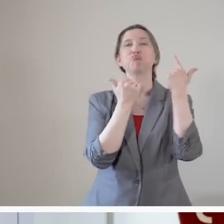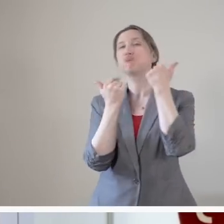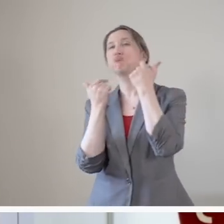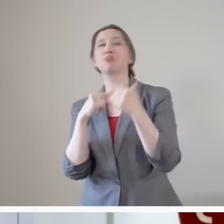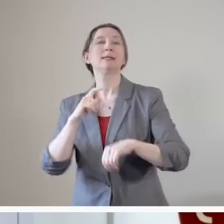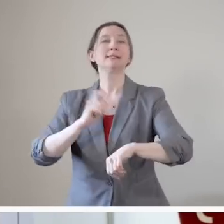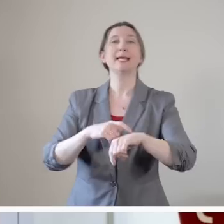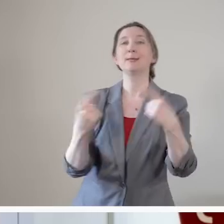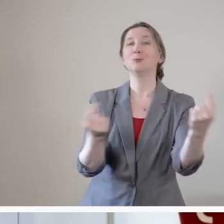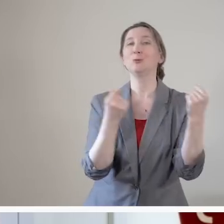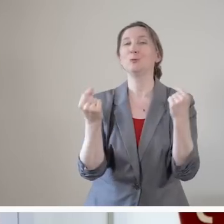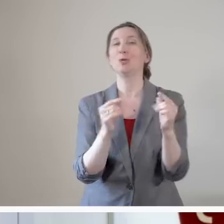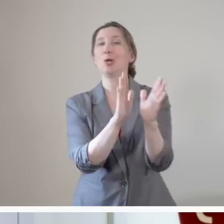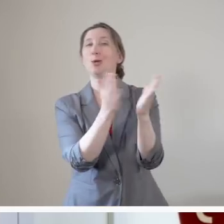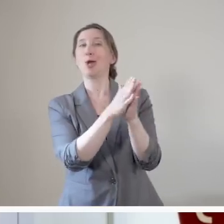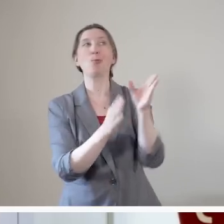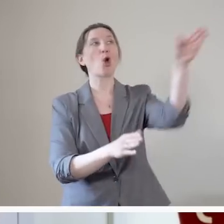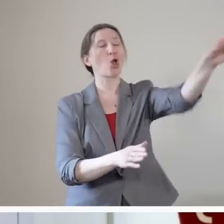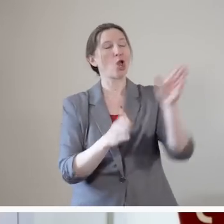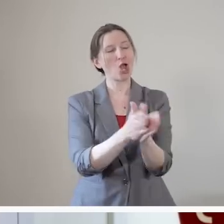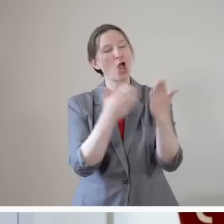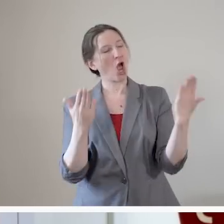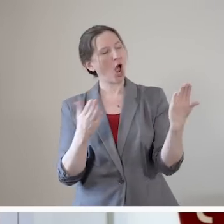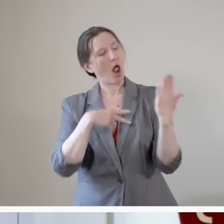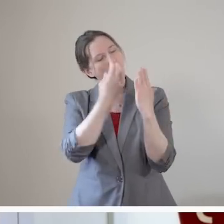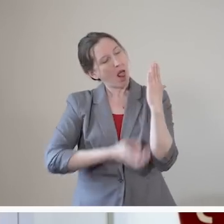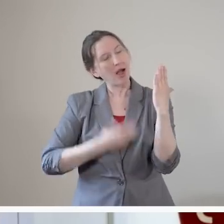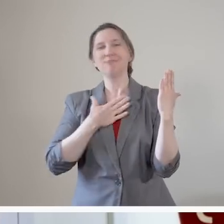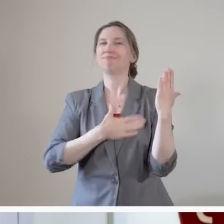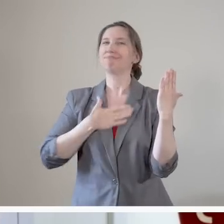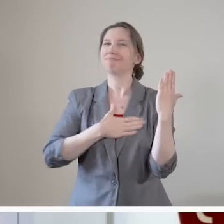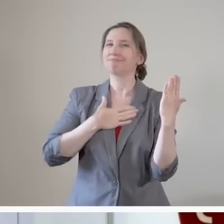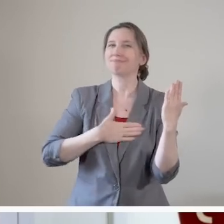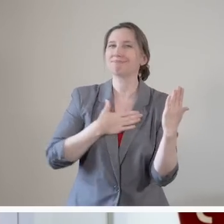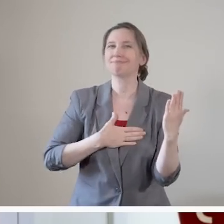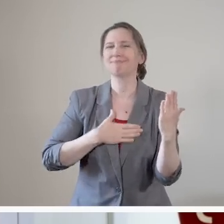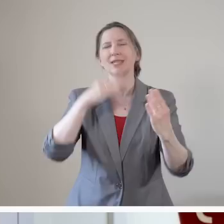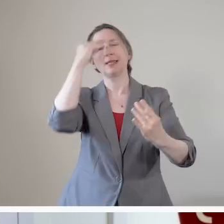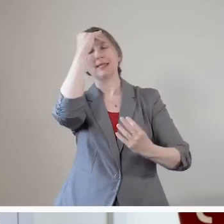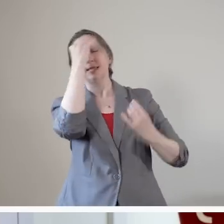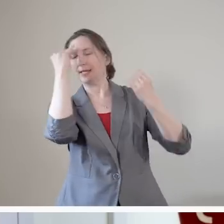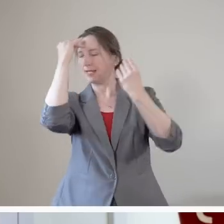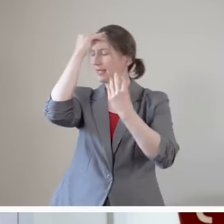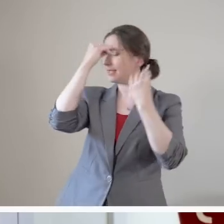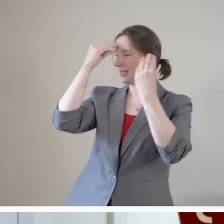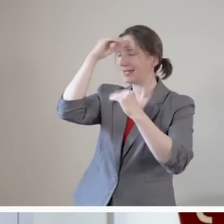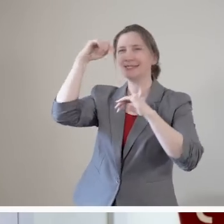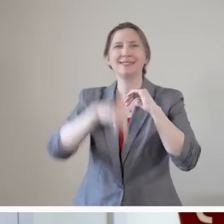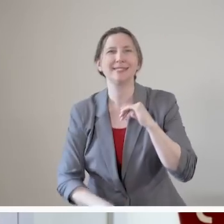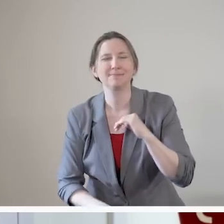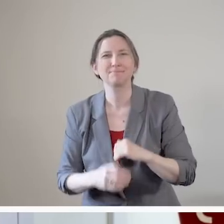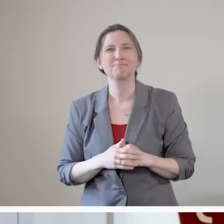badgers, use the time wisely. Read all those books you didn't have time for in college. Think things